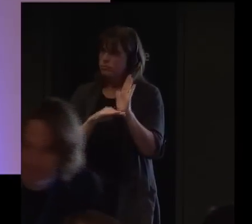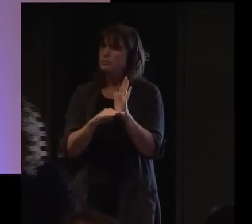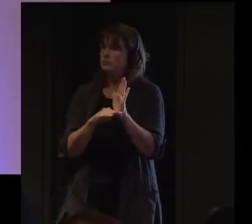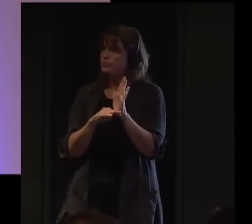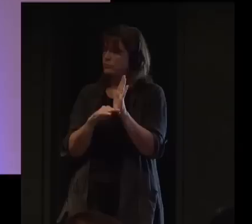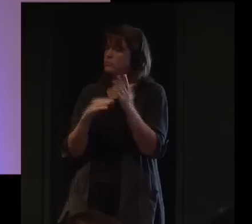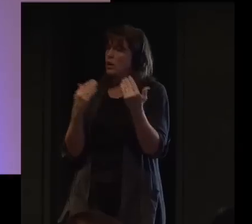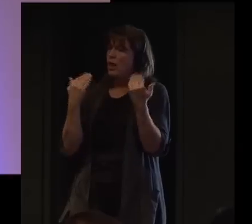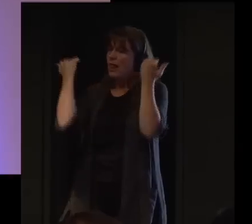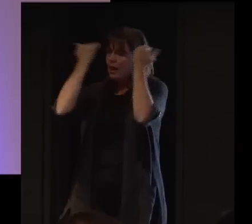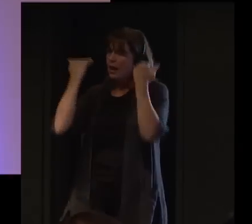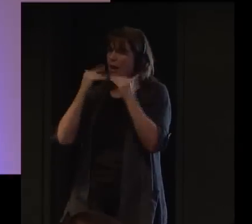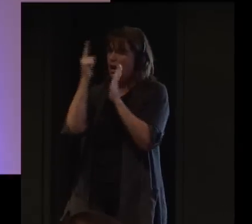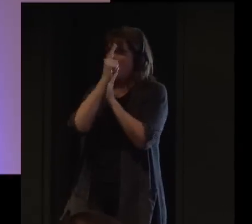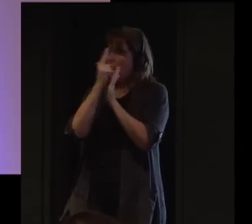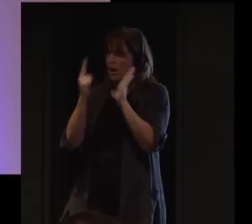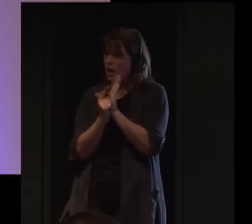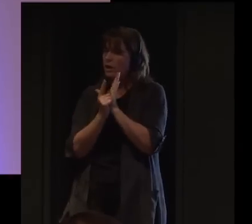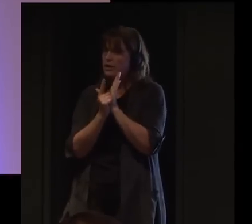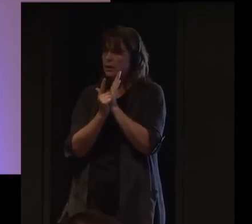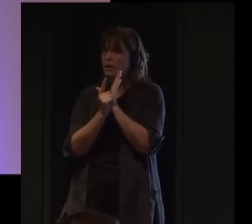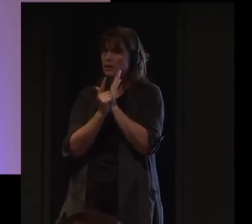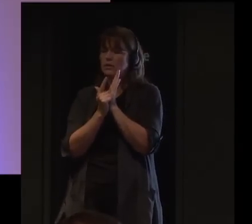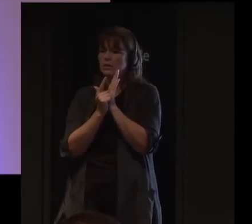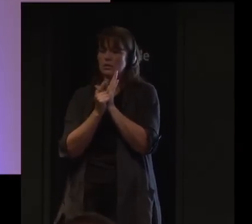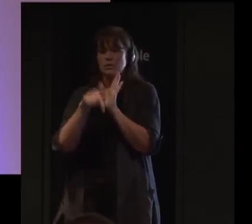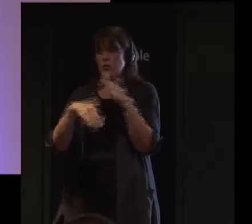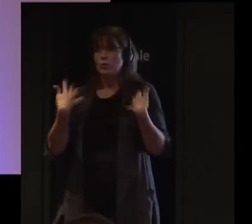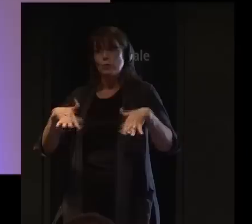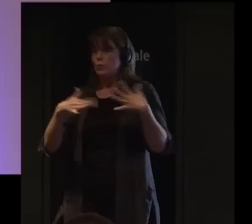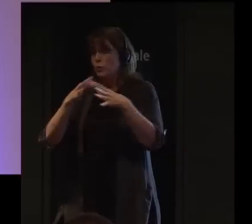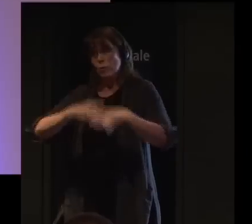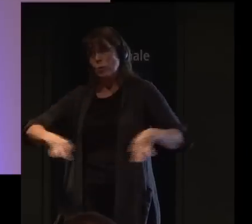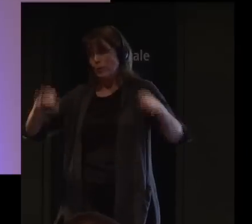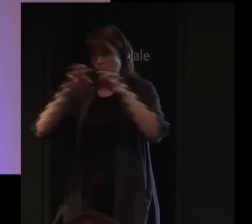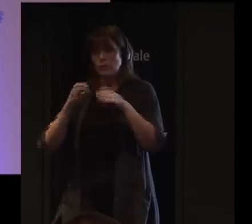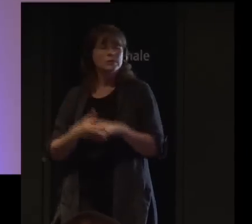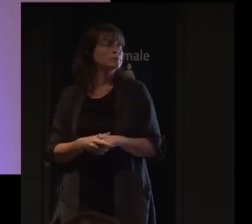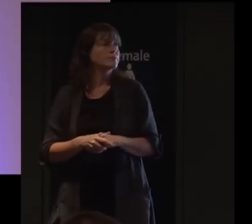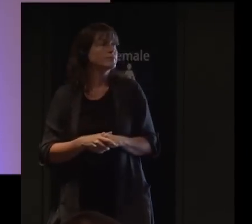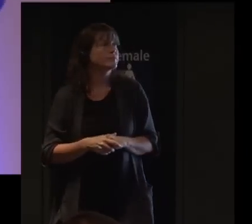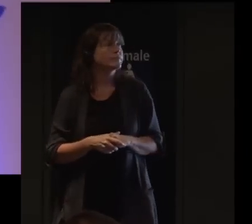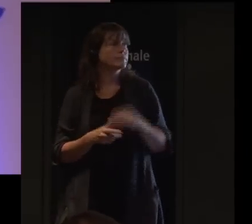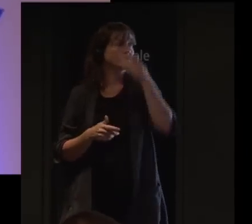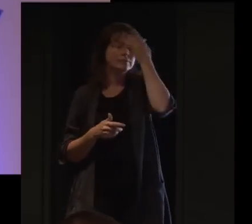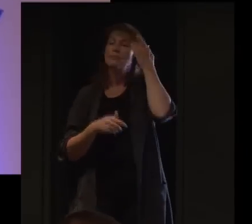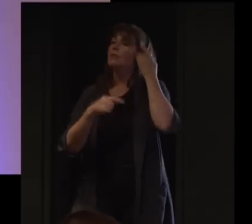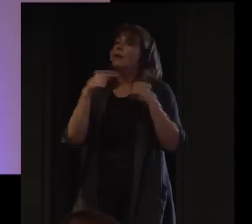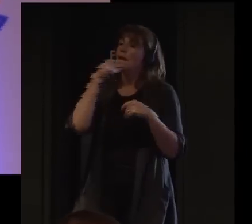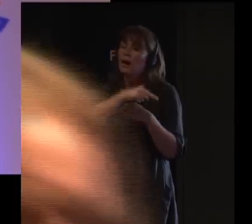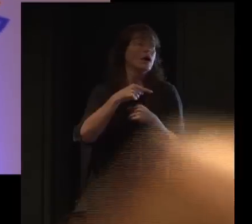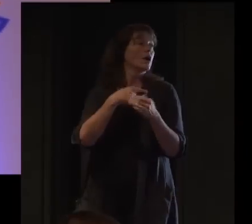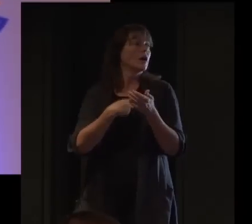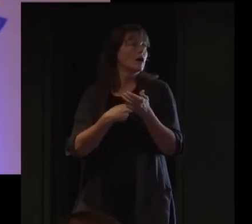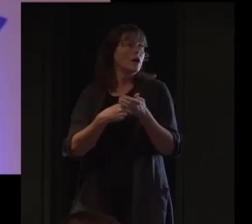organization. But the important thing, and this is something I want to stress here, this is a recommendation. What